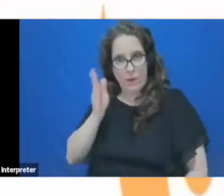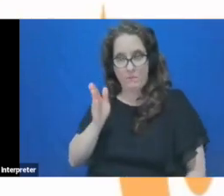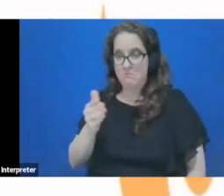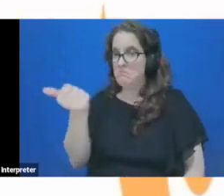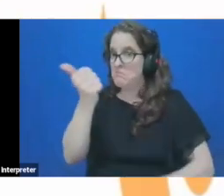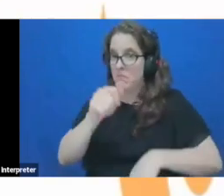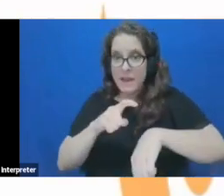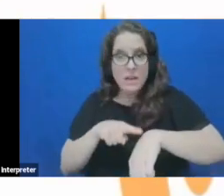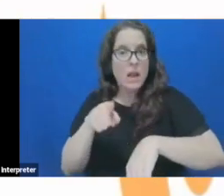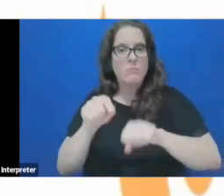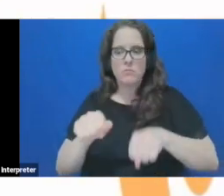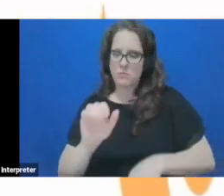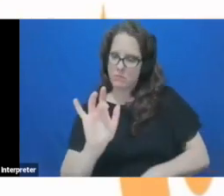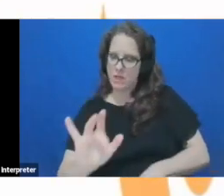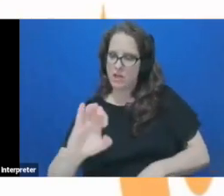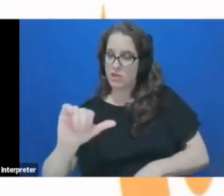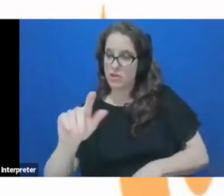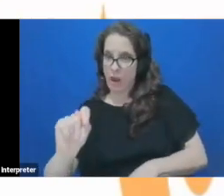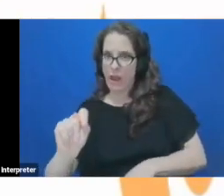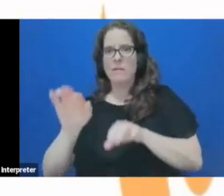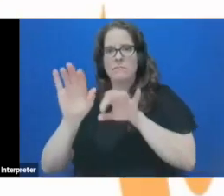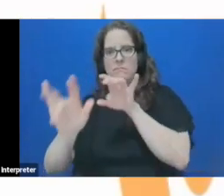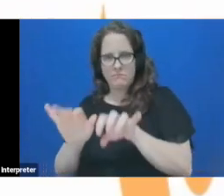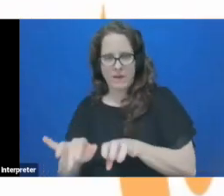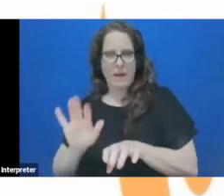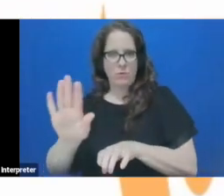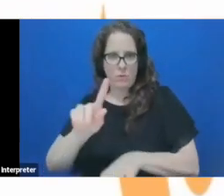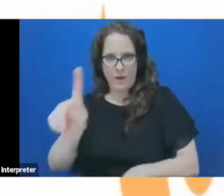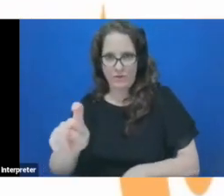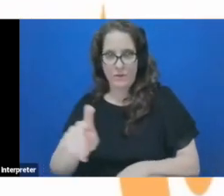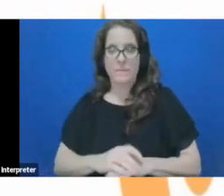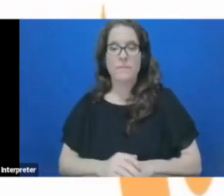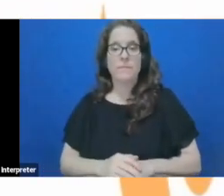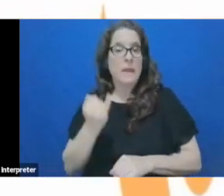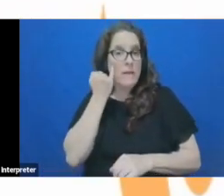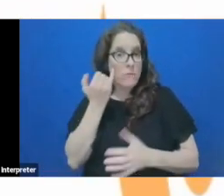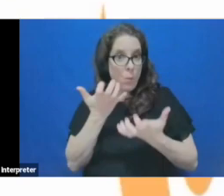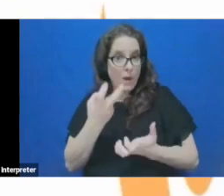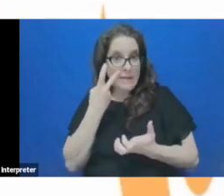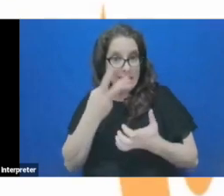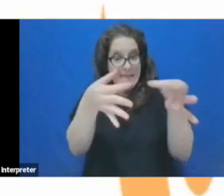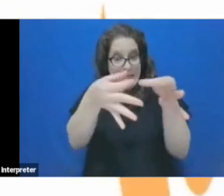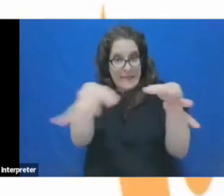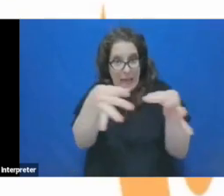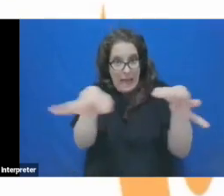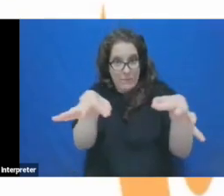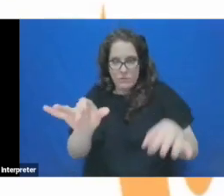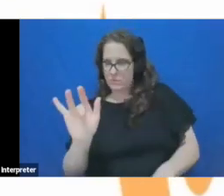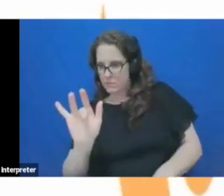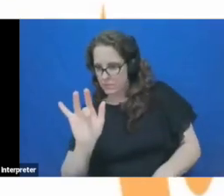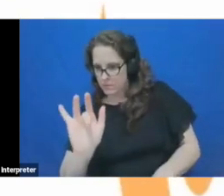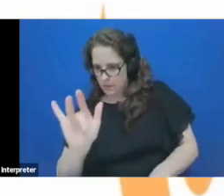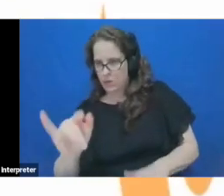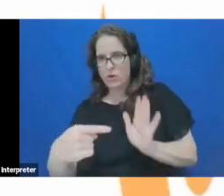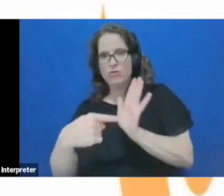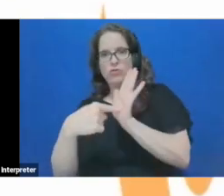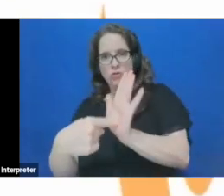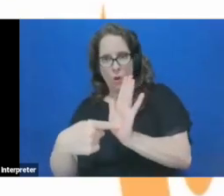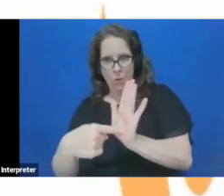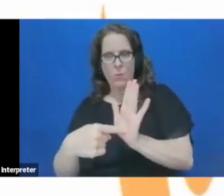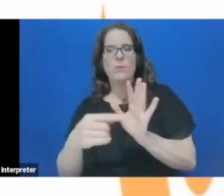below. Click Show Captions to see the captions for the webinar. You must select the speaking language you would like to